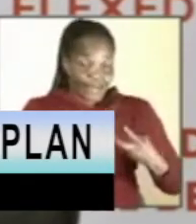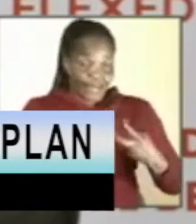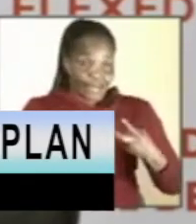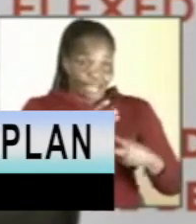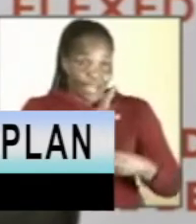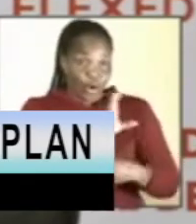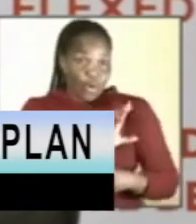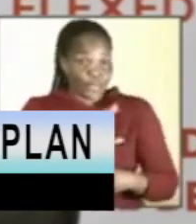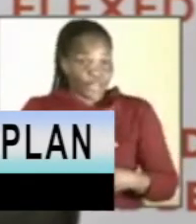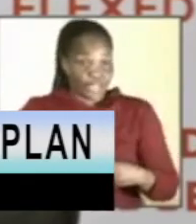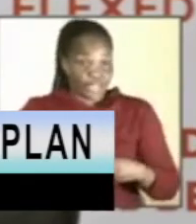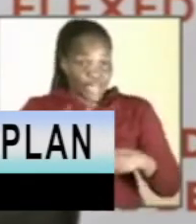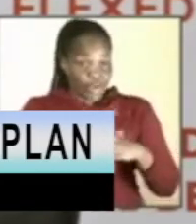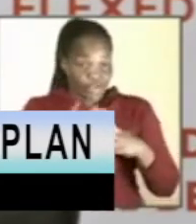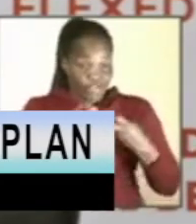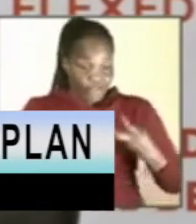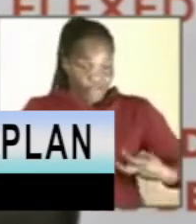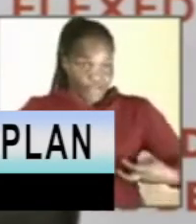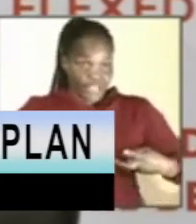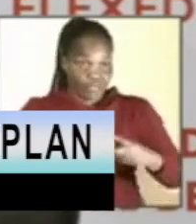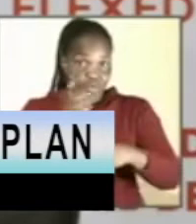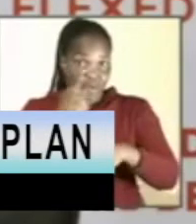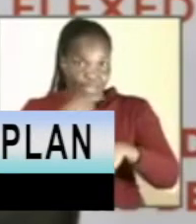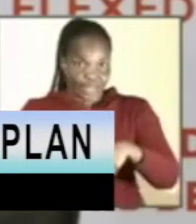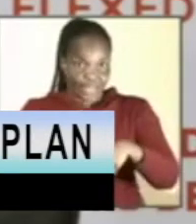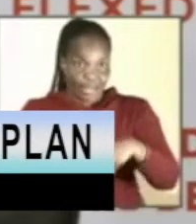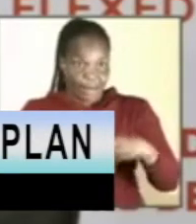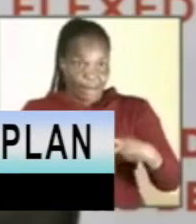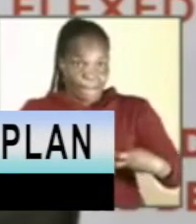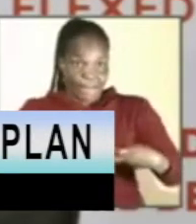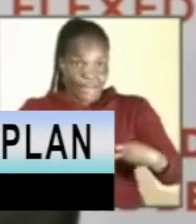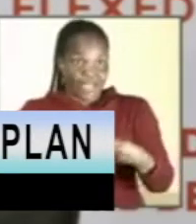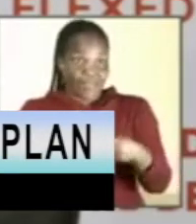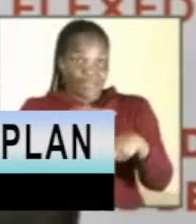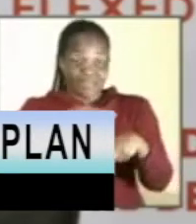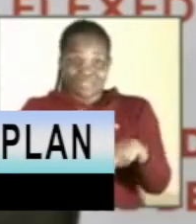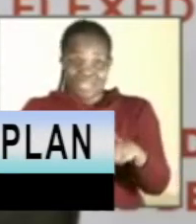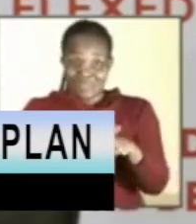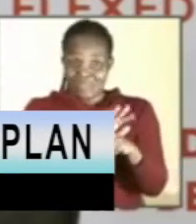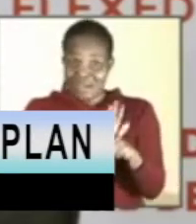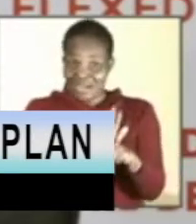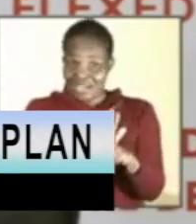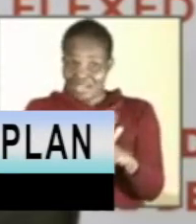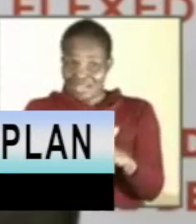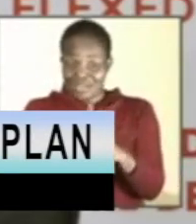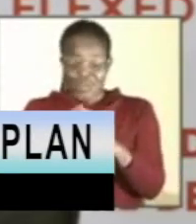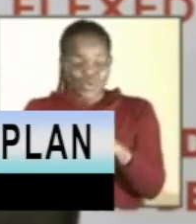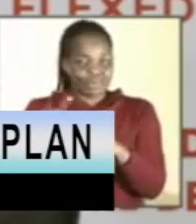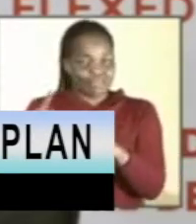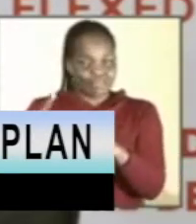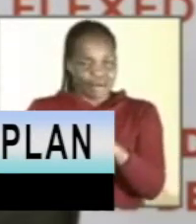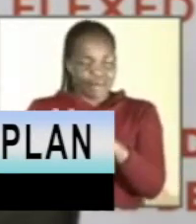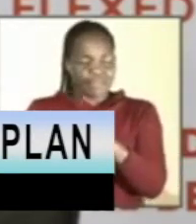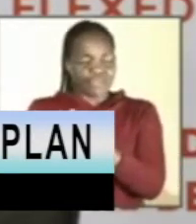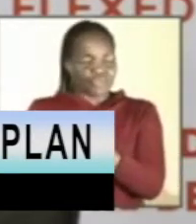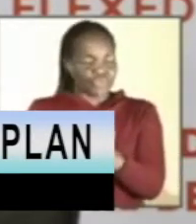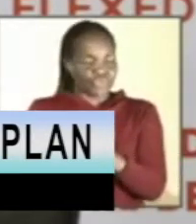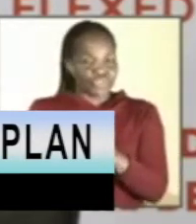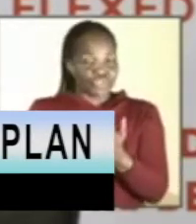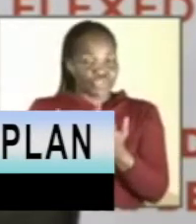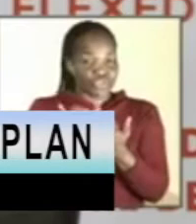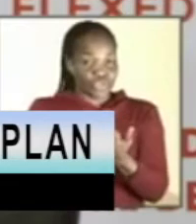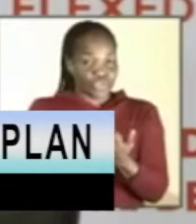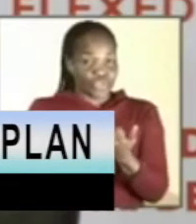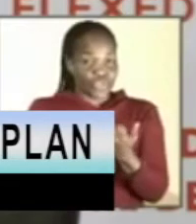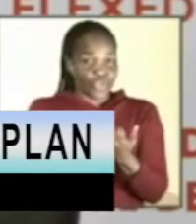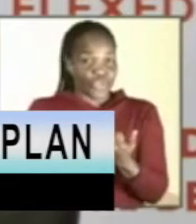because of the current COVID-19 pandemic now, we have reactivated this disaster